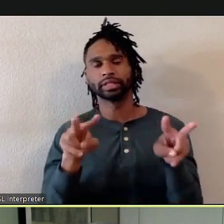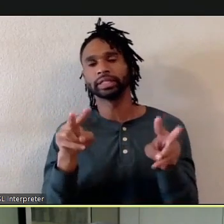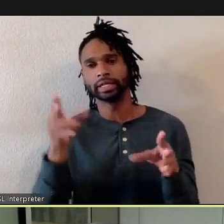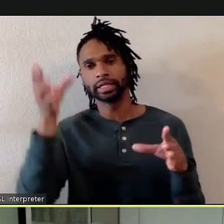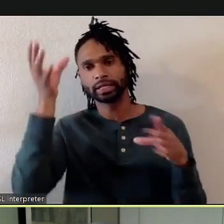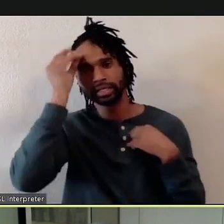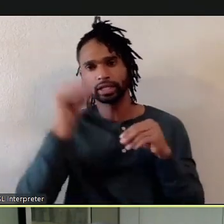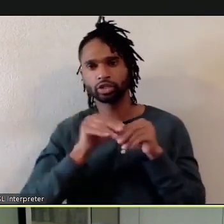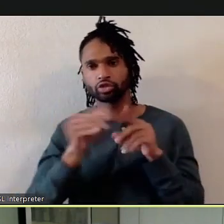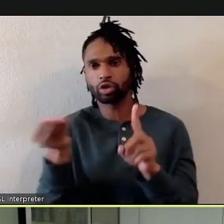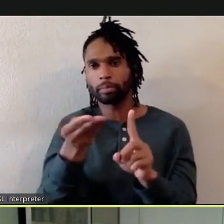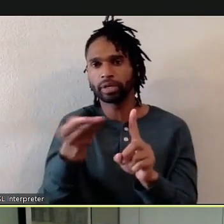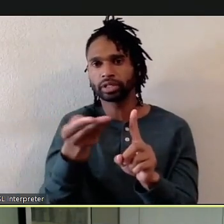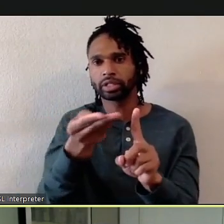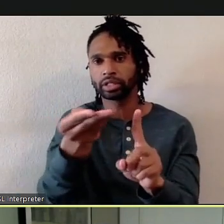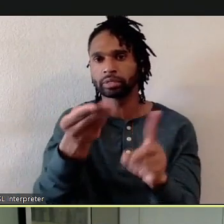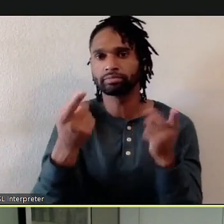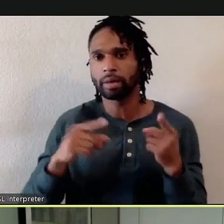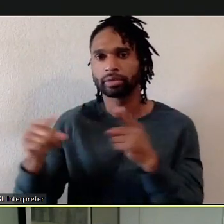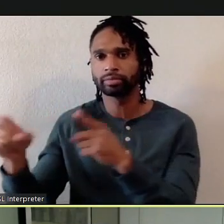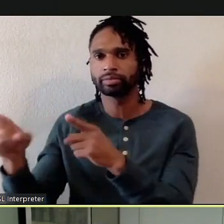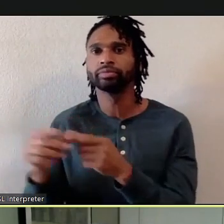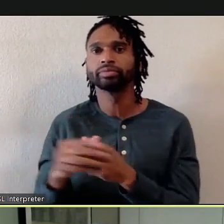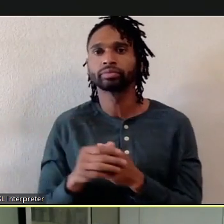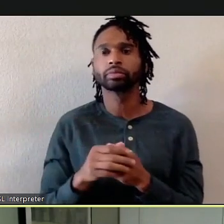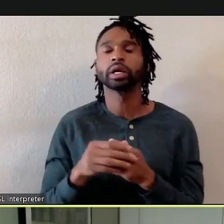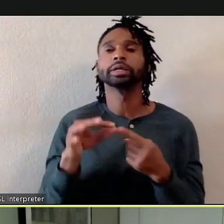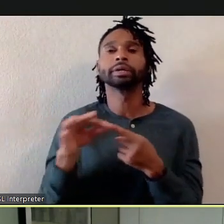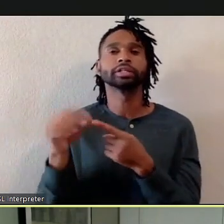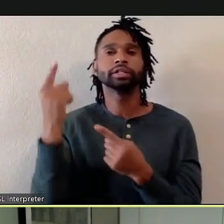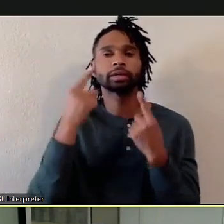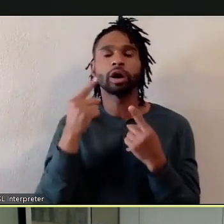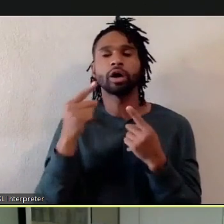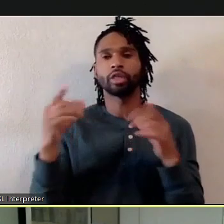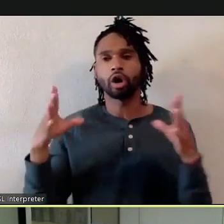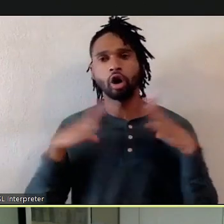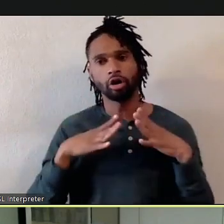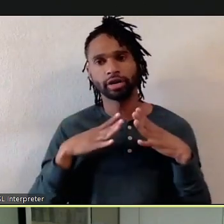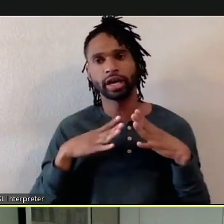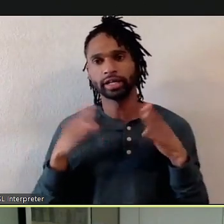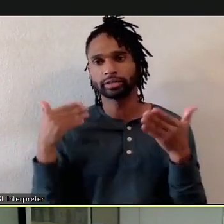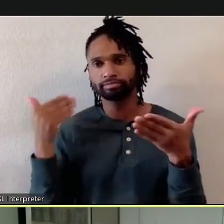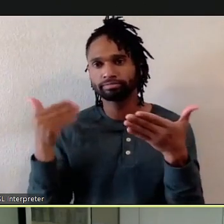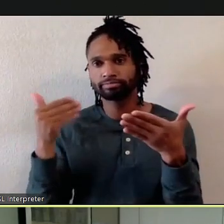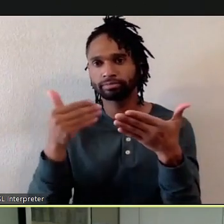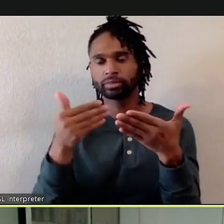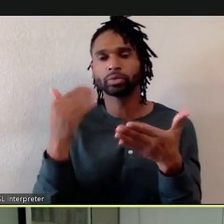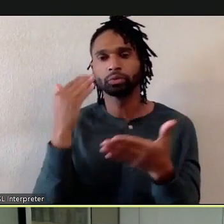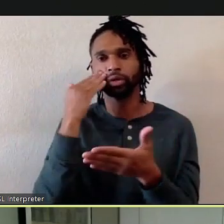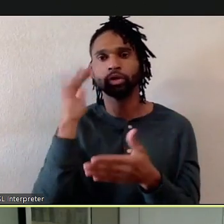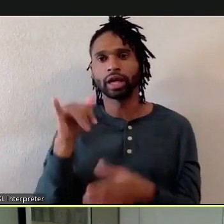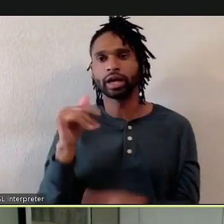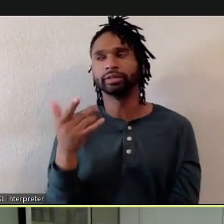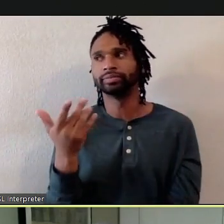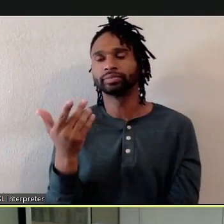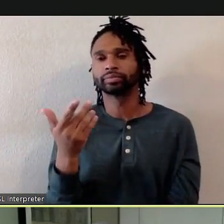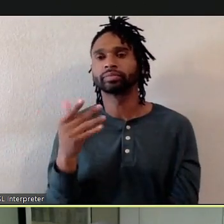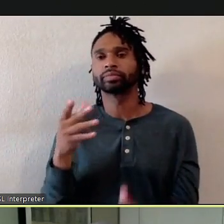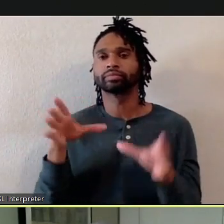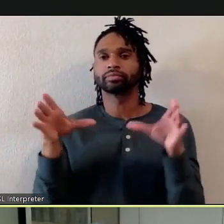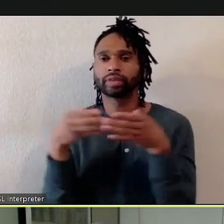transmission occurring, especially thinking about the holidays coming up. We know that having gatherings